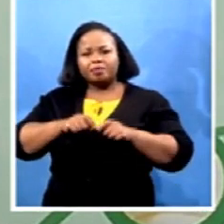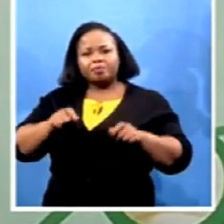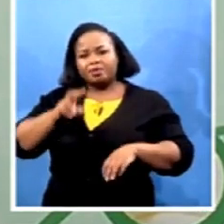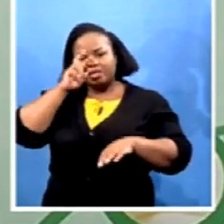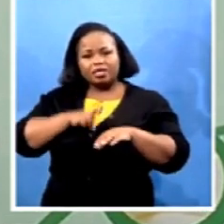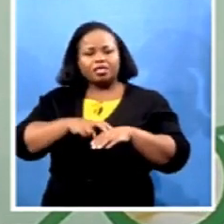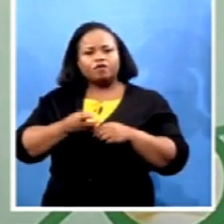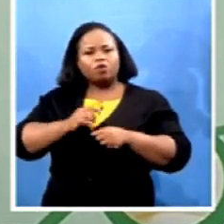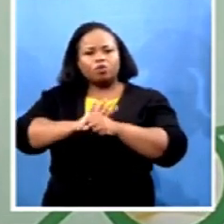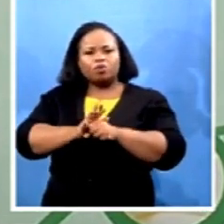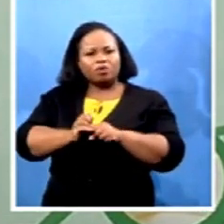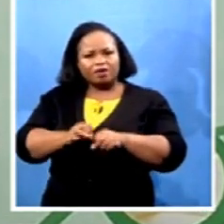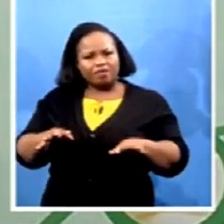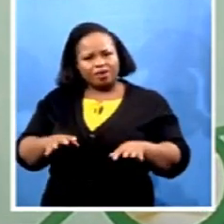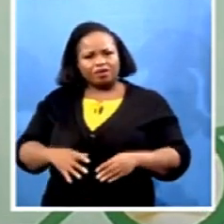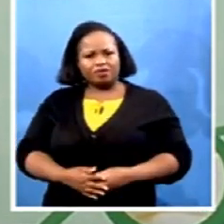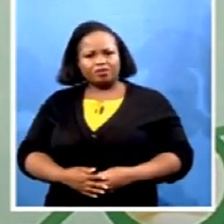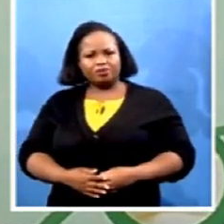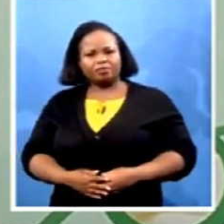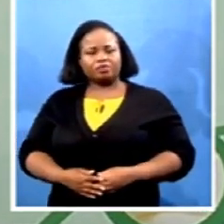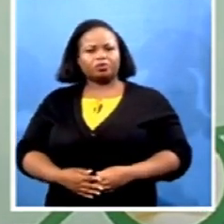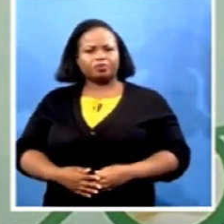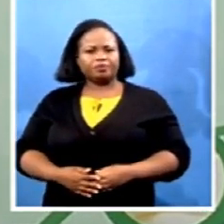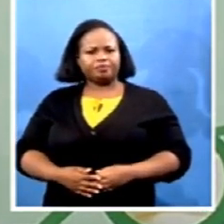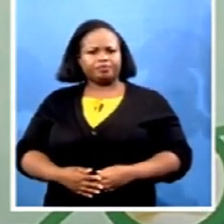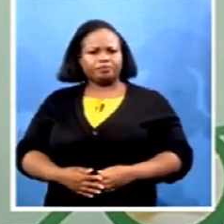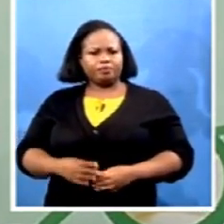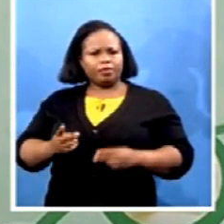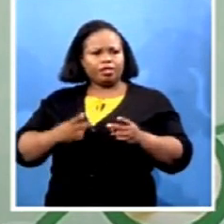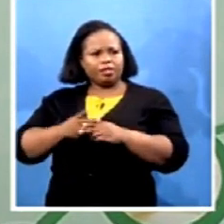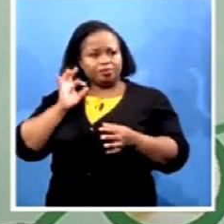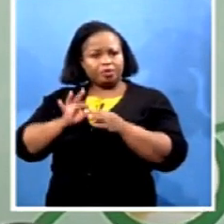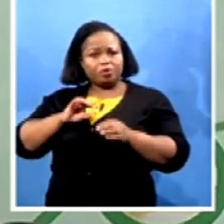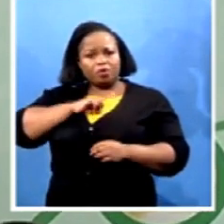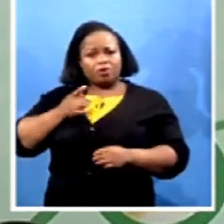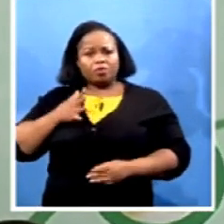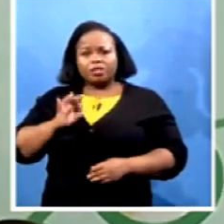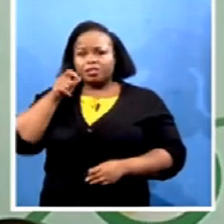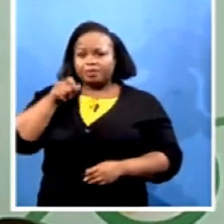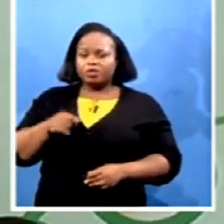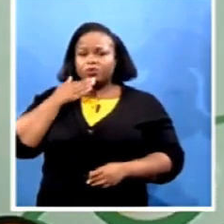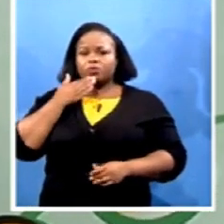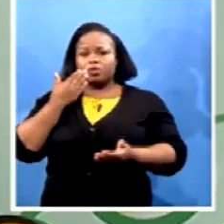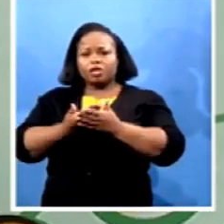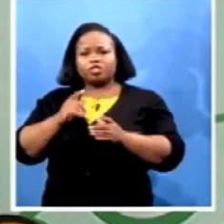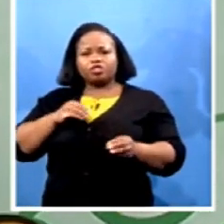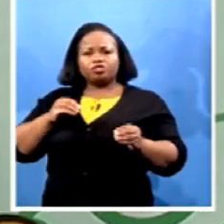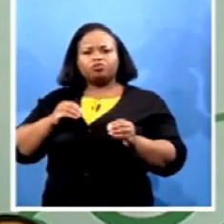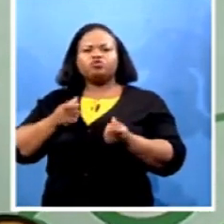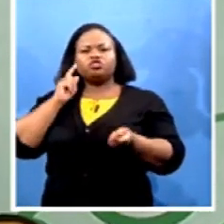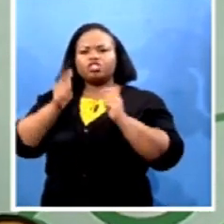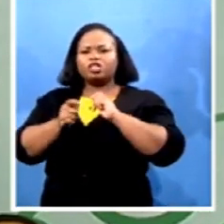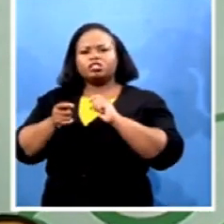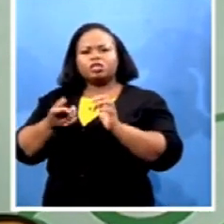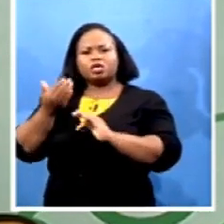pandemic to be kept. That's the essence. We need someone that will change the operous approach of the department, someone that will be